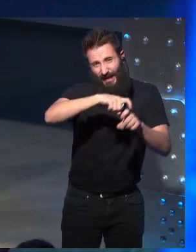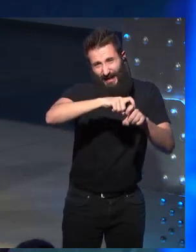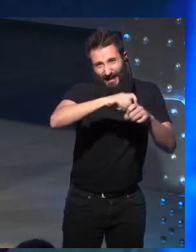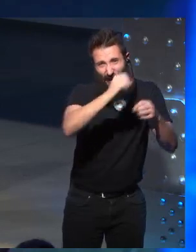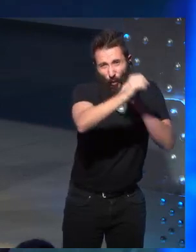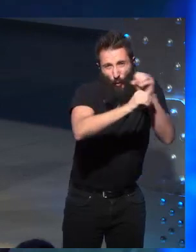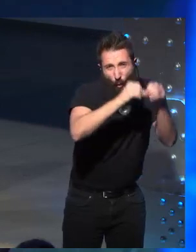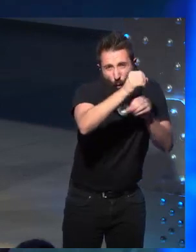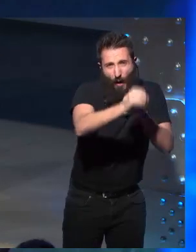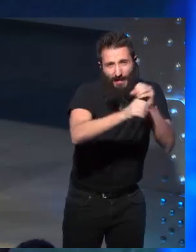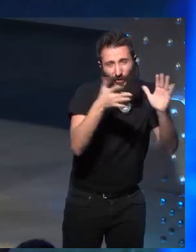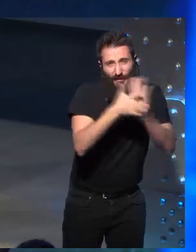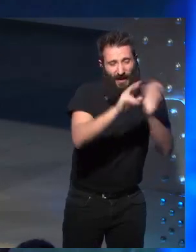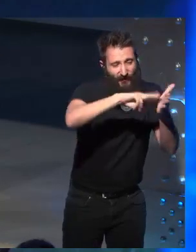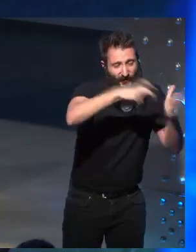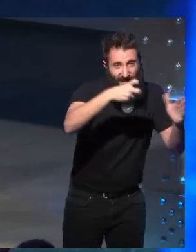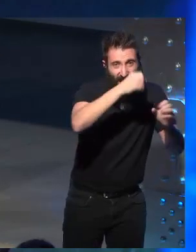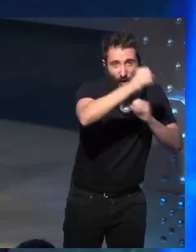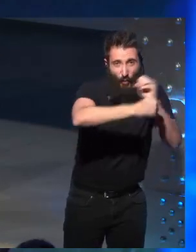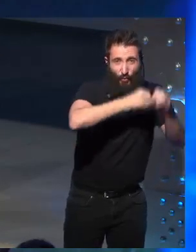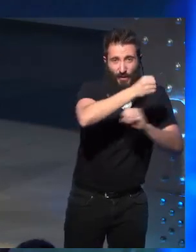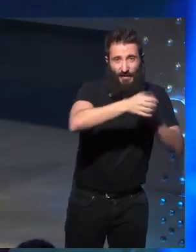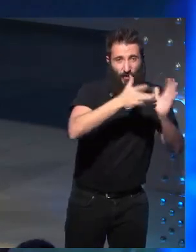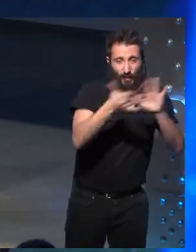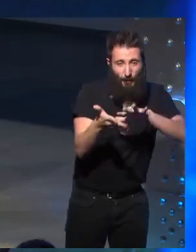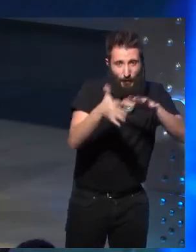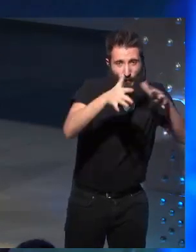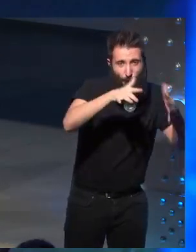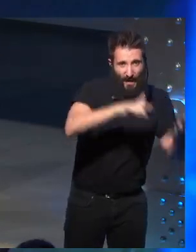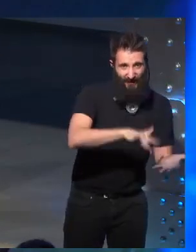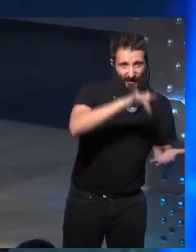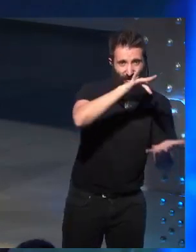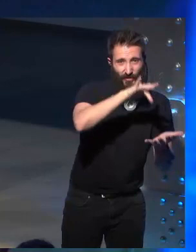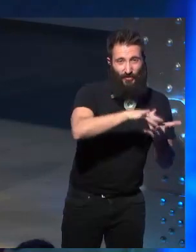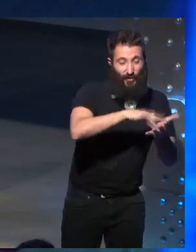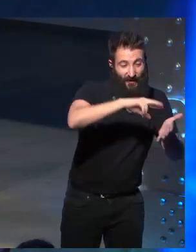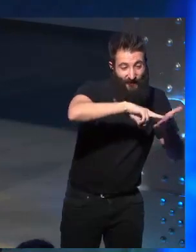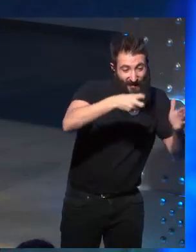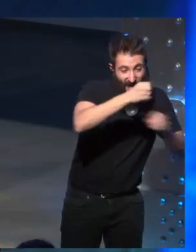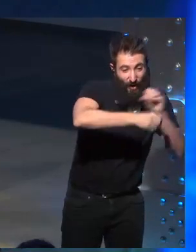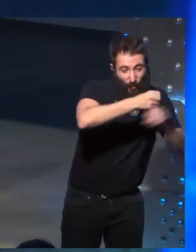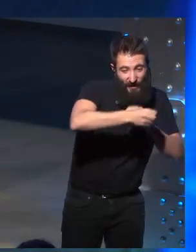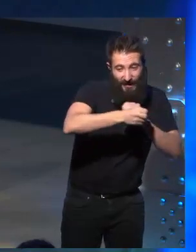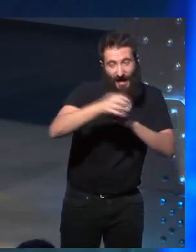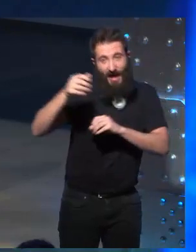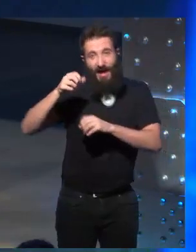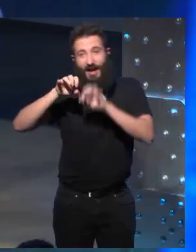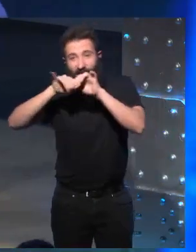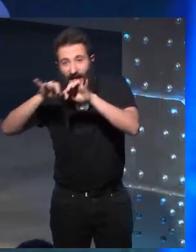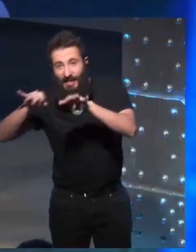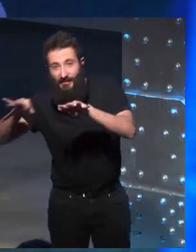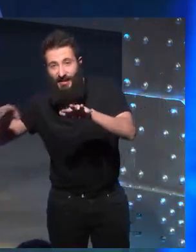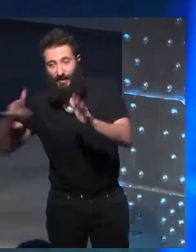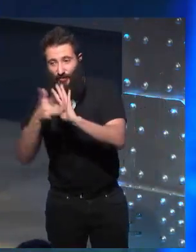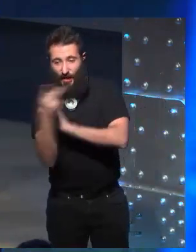gravity both have to talk to each other at the Big Bang. Now, the holy